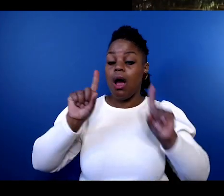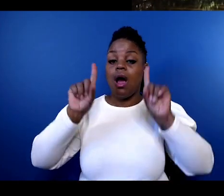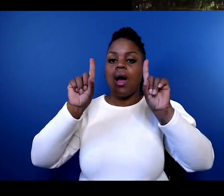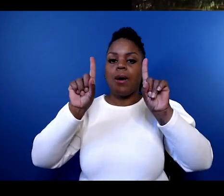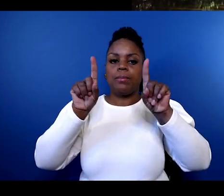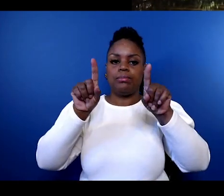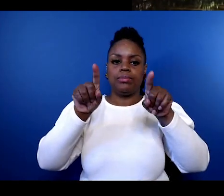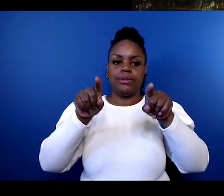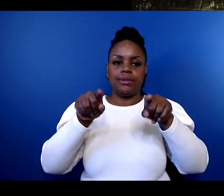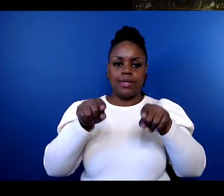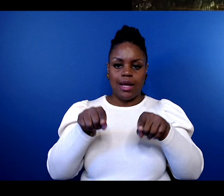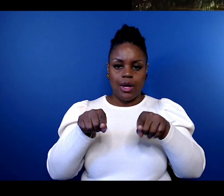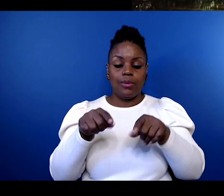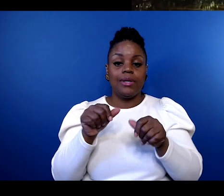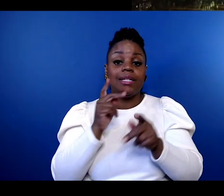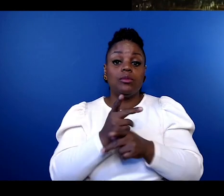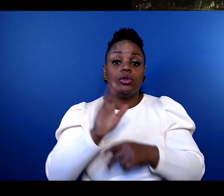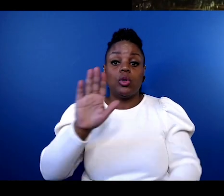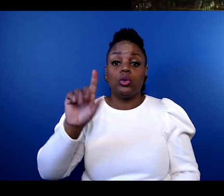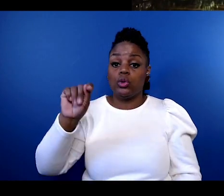Relax the thighs and the glutes.